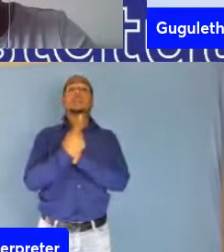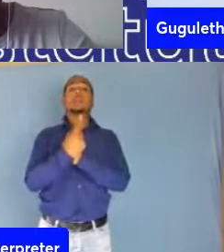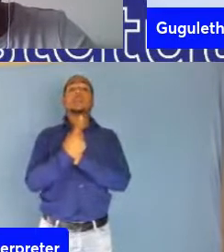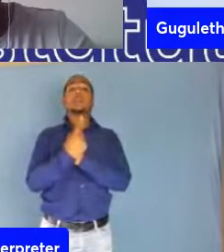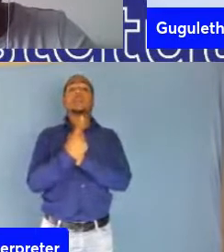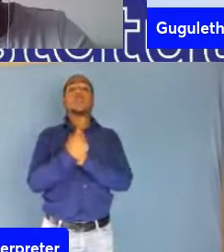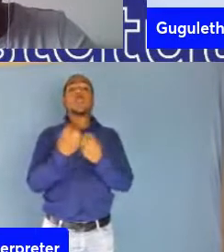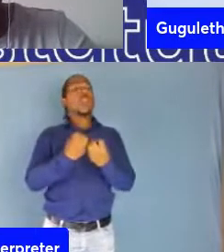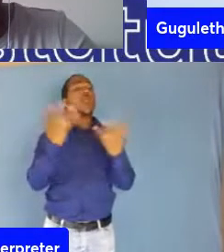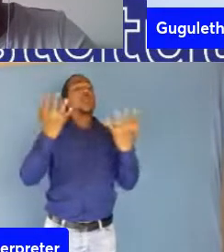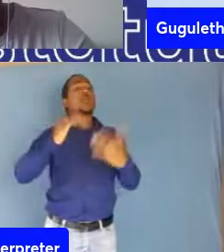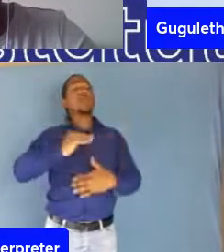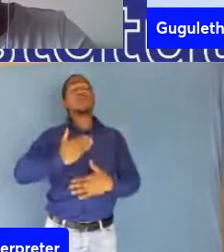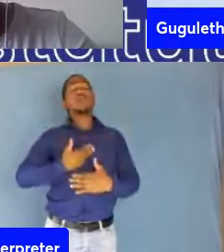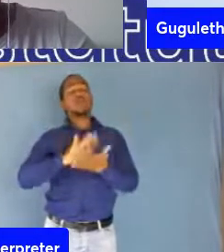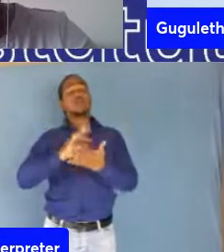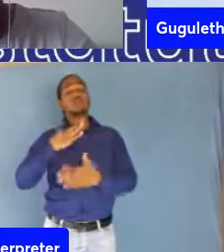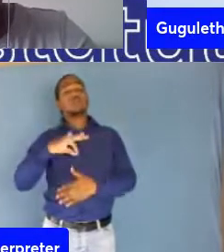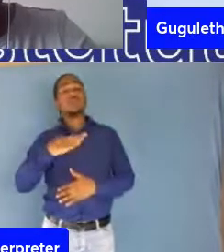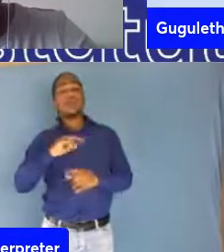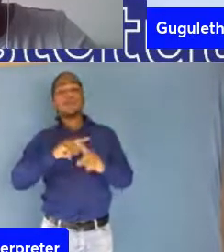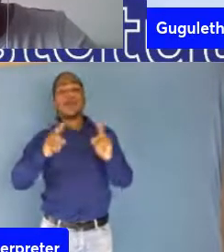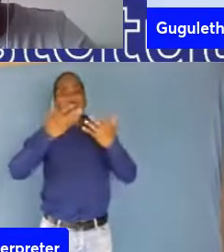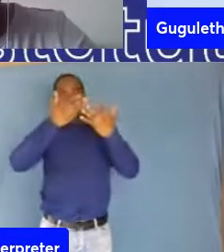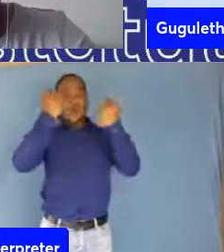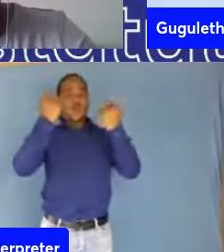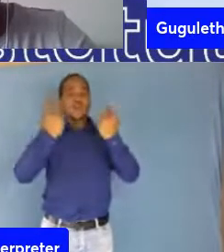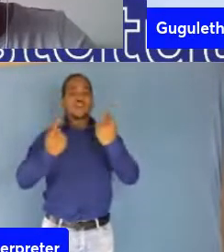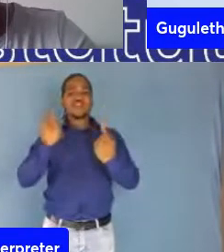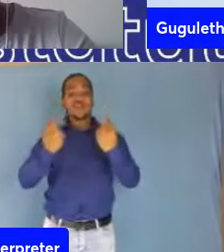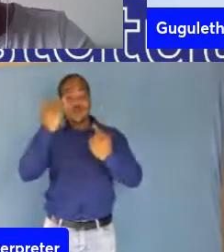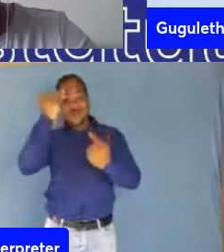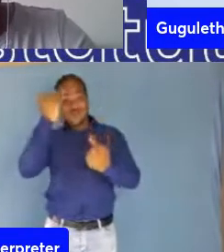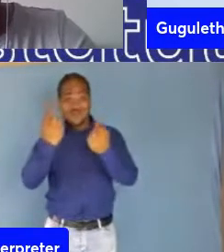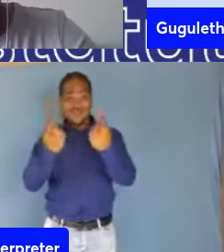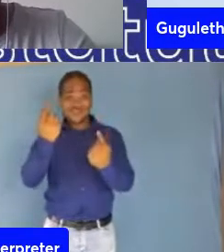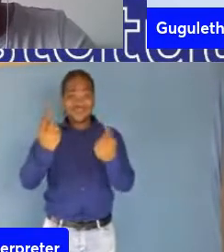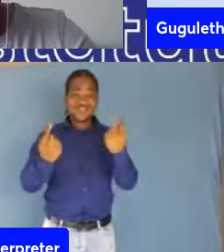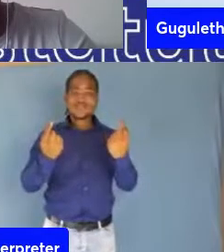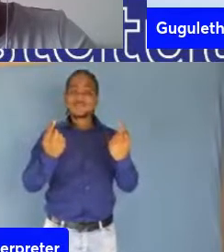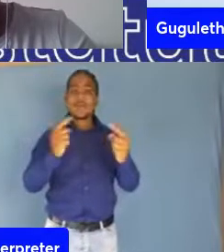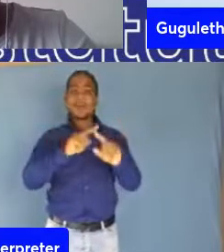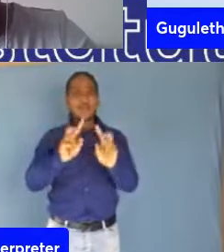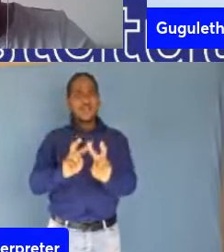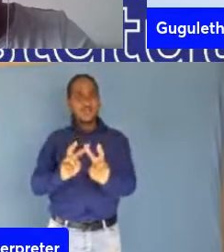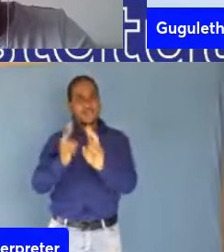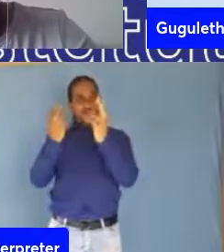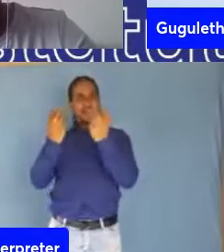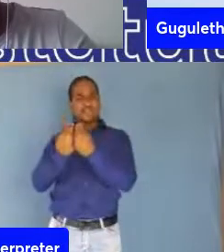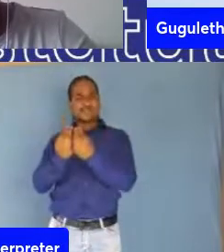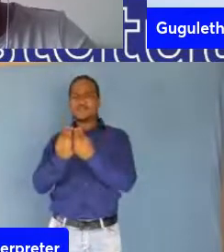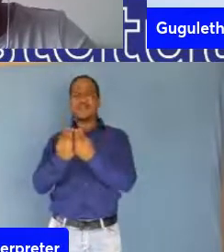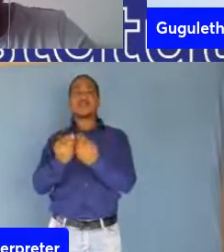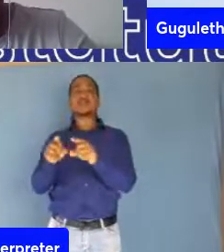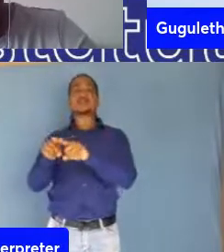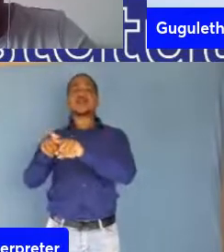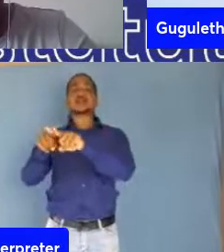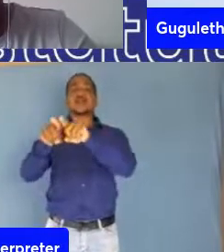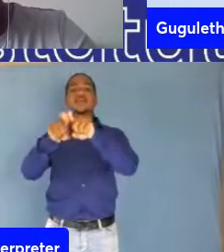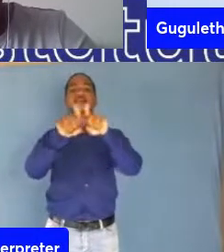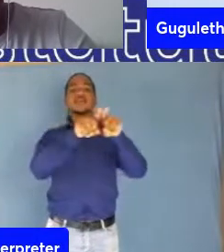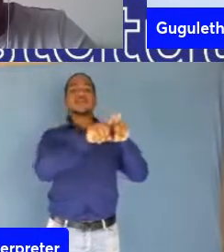We just don't know each other. But it's not a unique situation that we come across. And as older as we